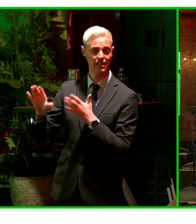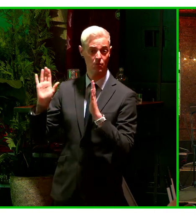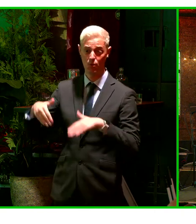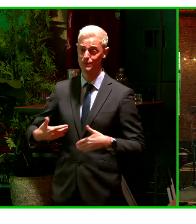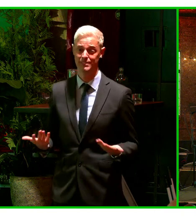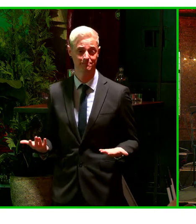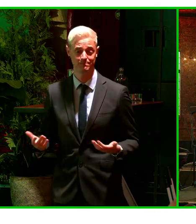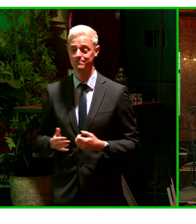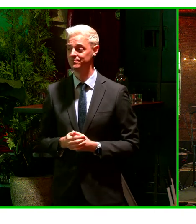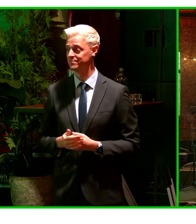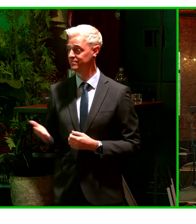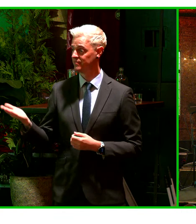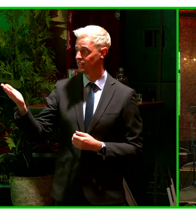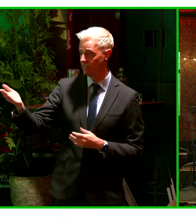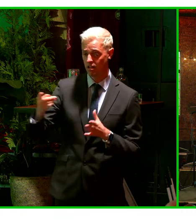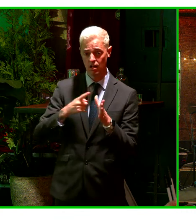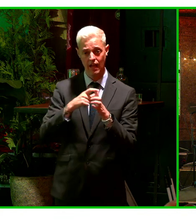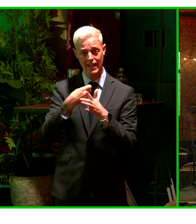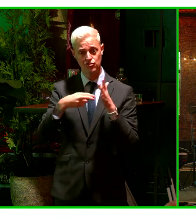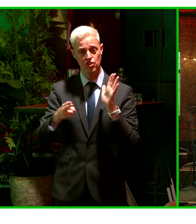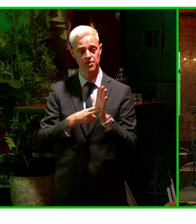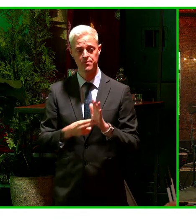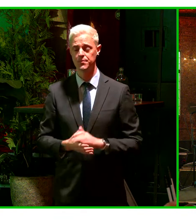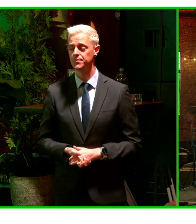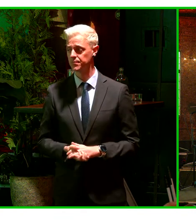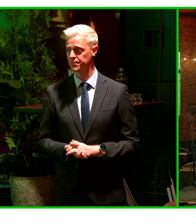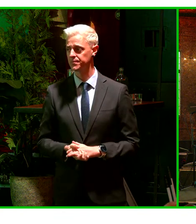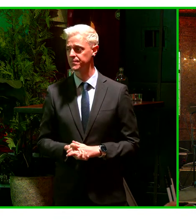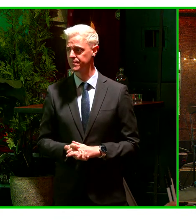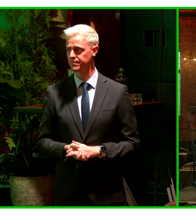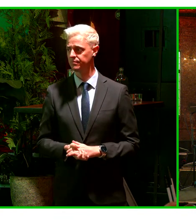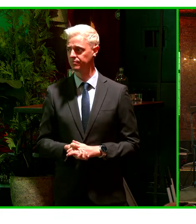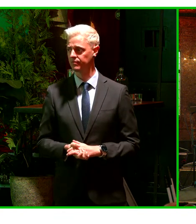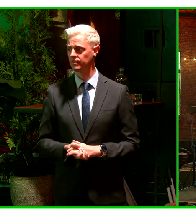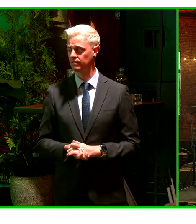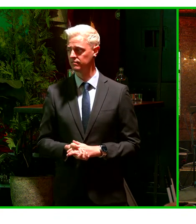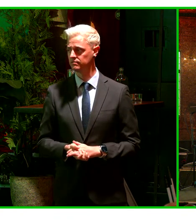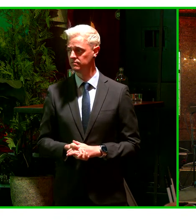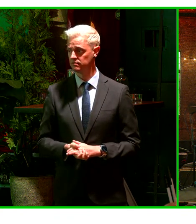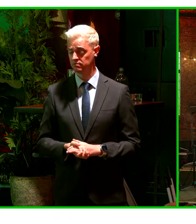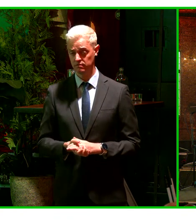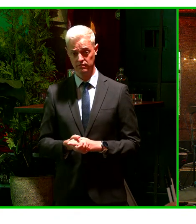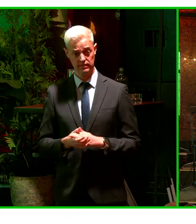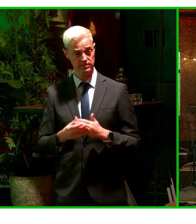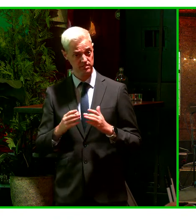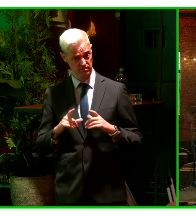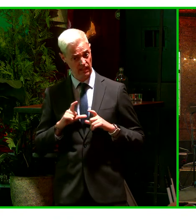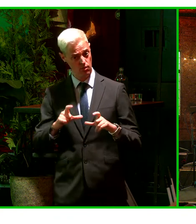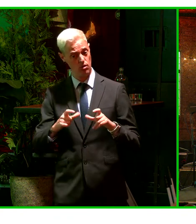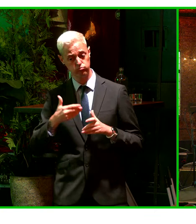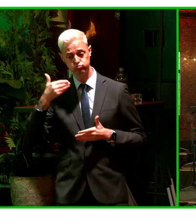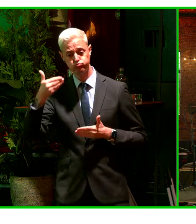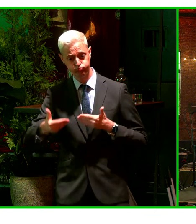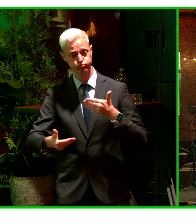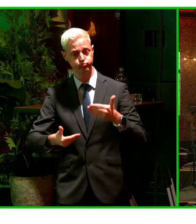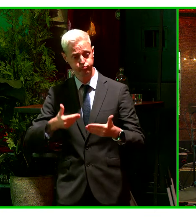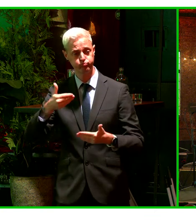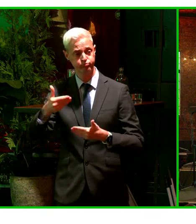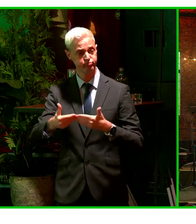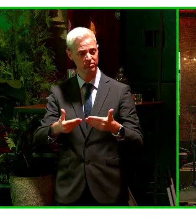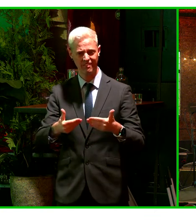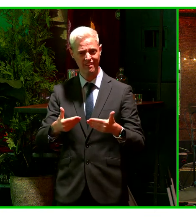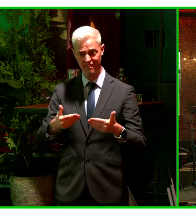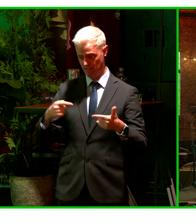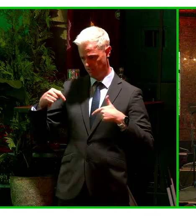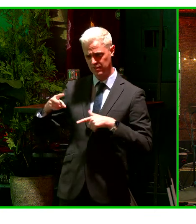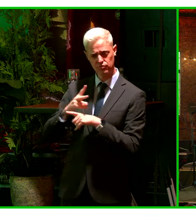Liam. Adrian? For me, it's a kind of continued focus. I think the fact is, I don't want it to be a